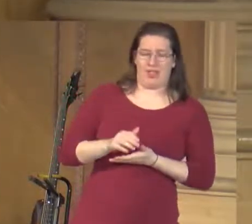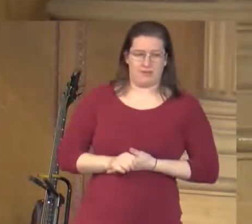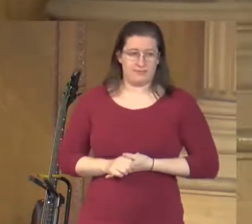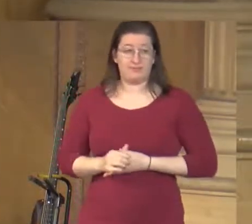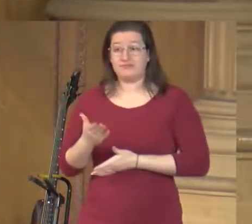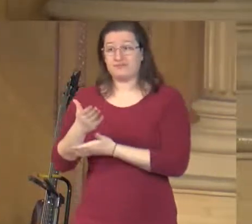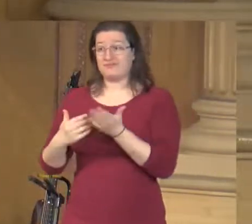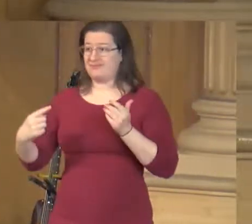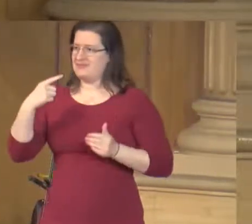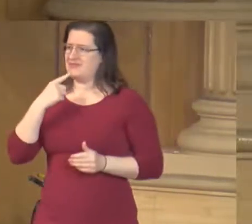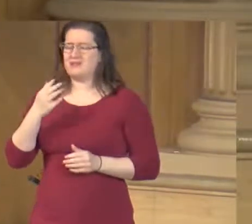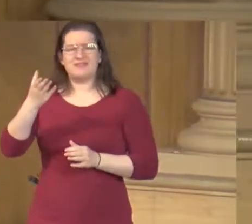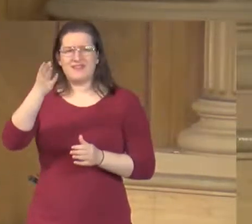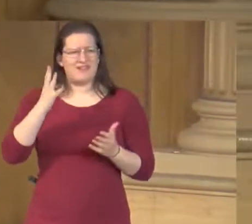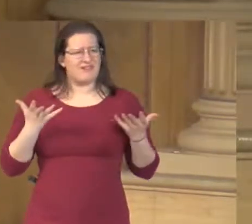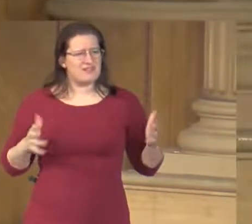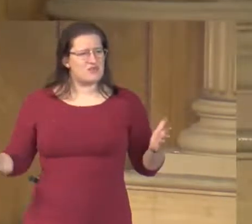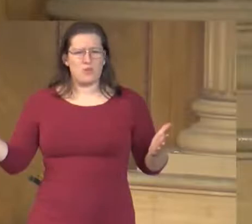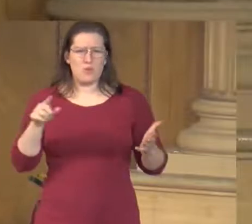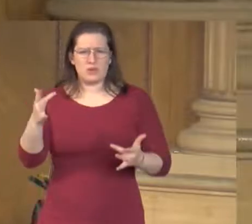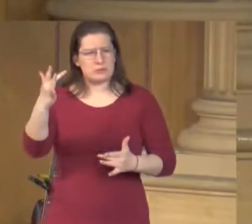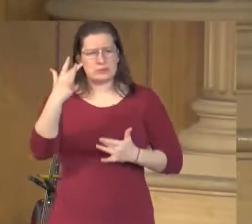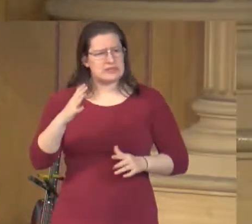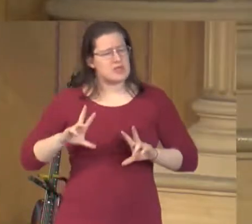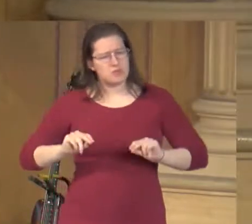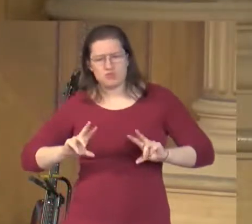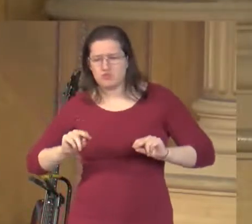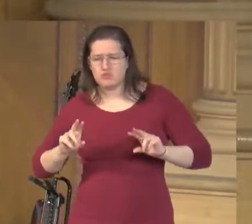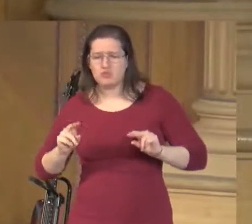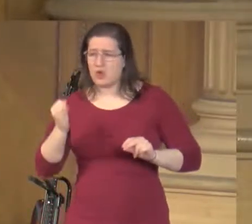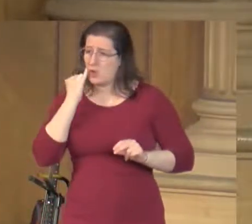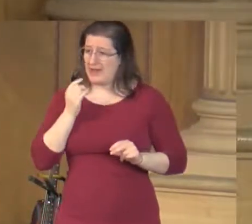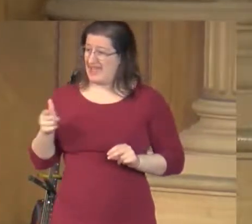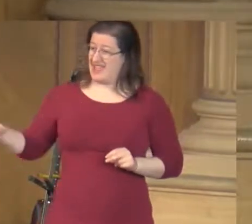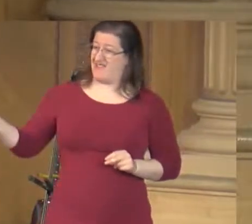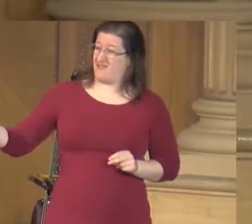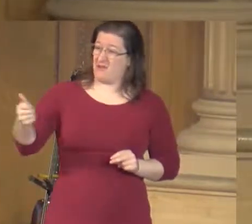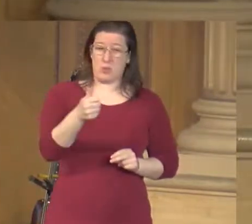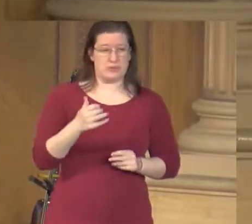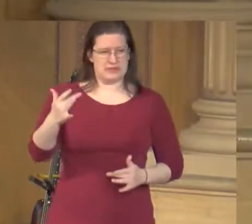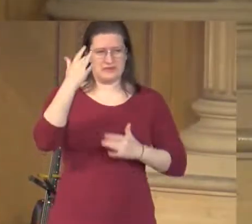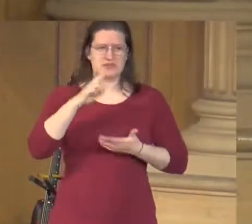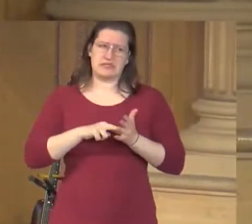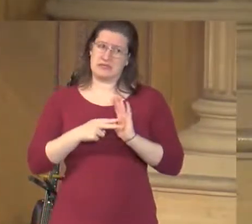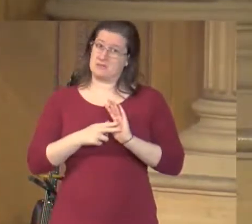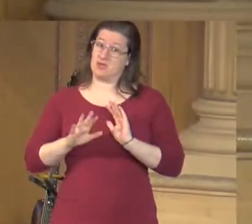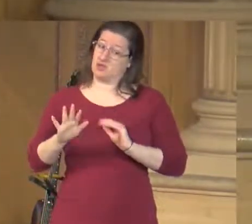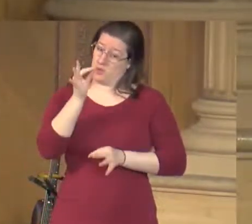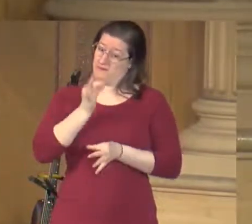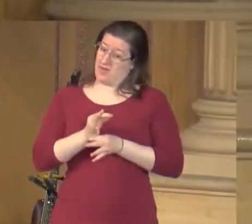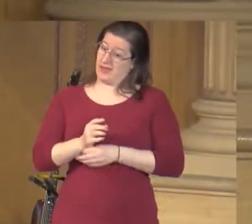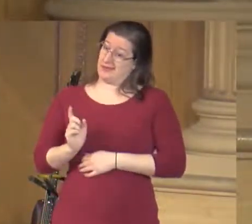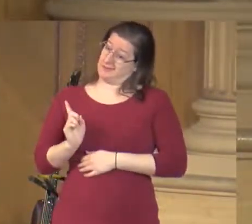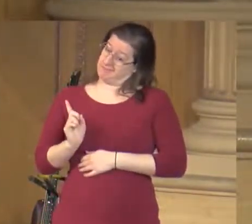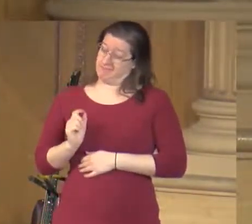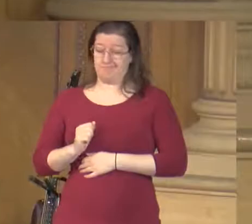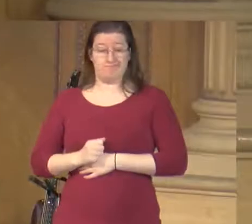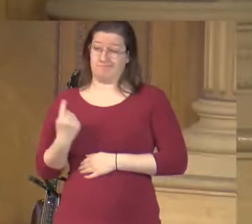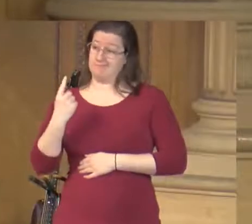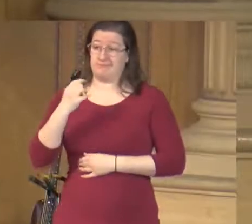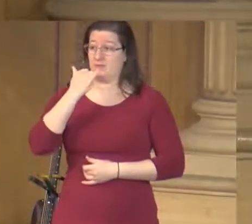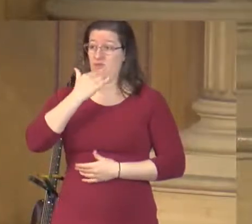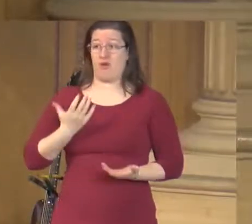God doesn't want you sick. And so if you are sick, there must be something wrong and there must be some way, some way within